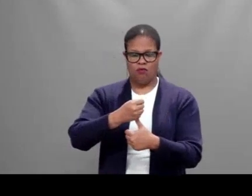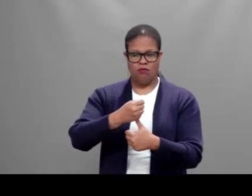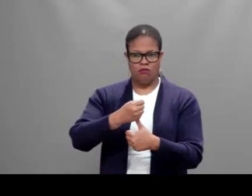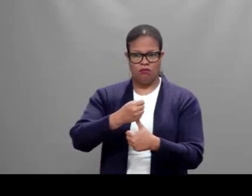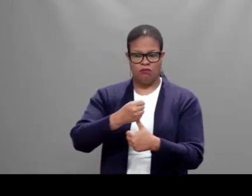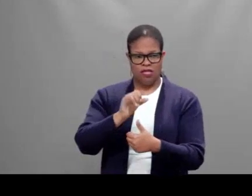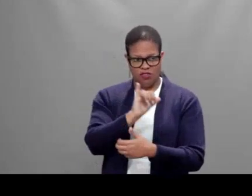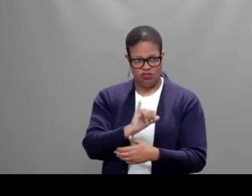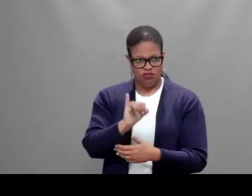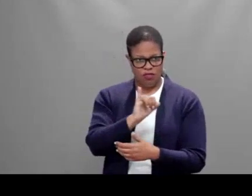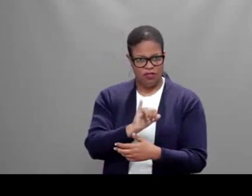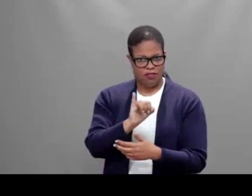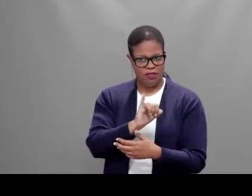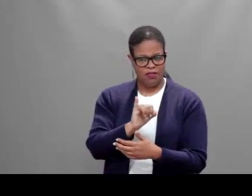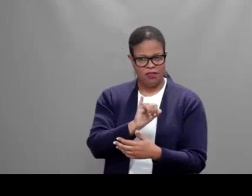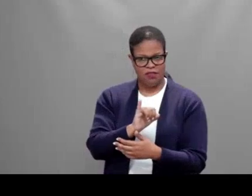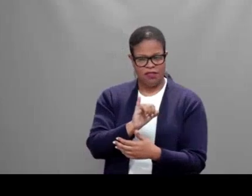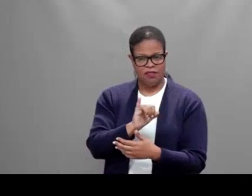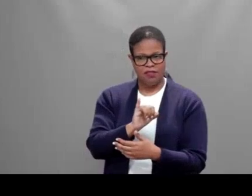effect